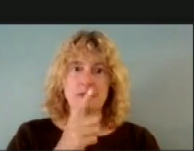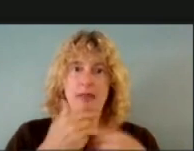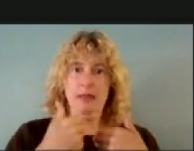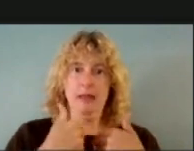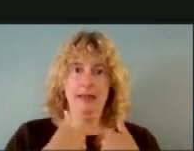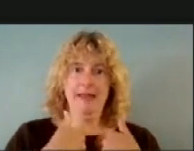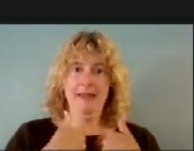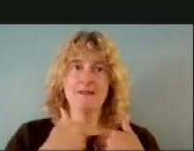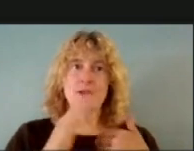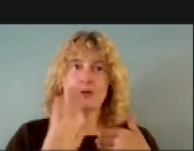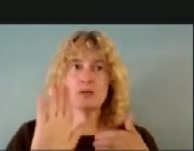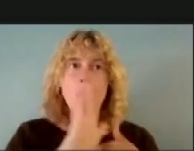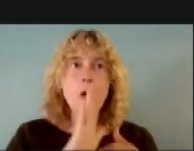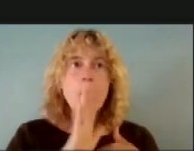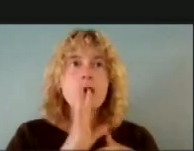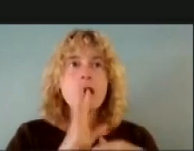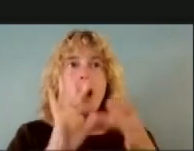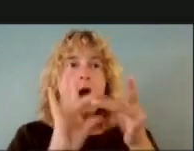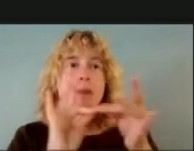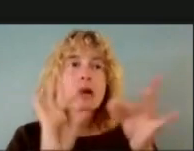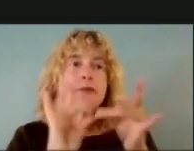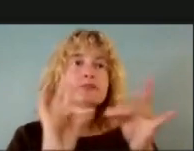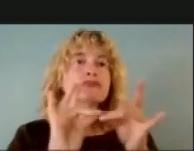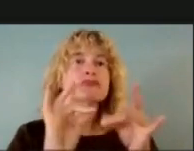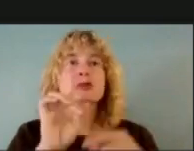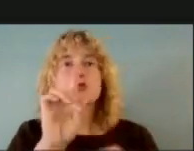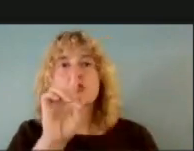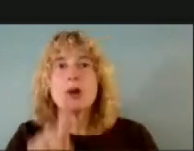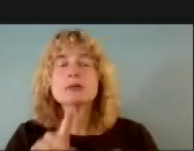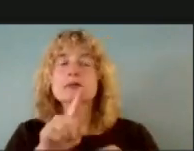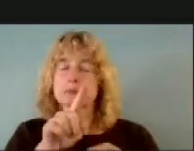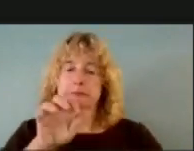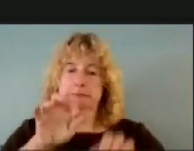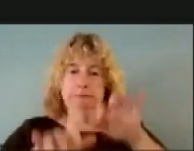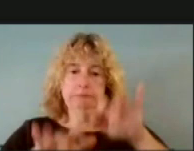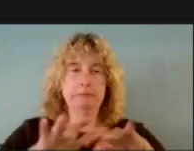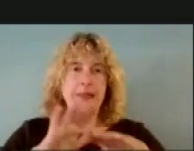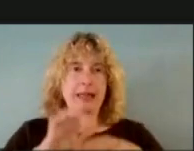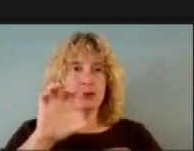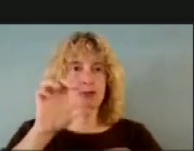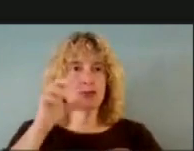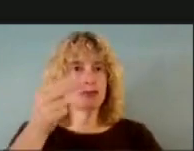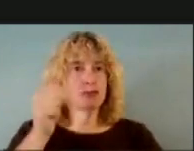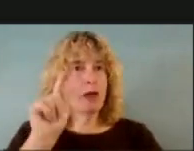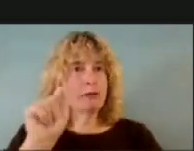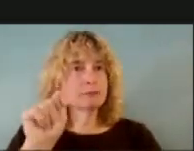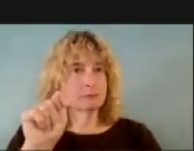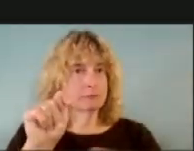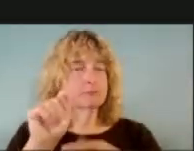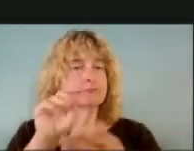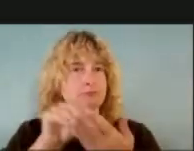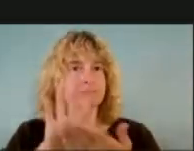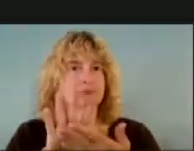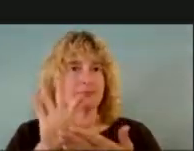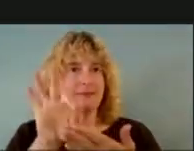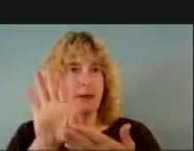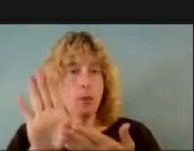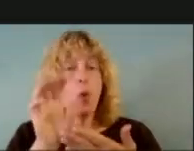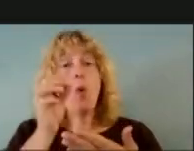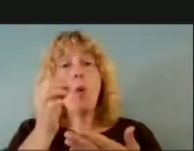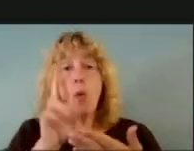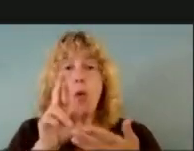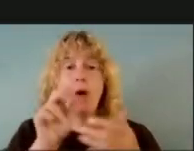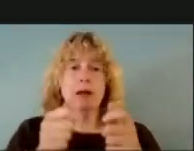and questions for all of our panelists. So please chat your comments or questions on Facebook, or you can text them to